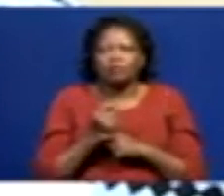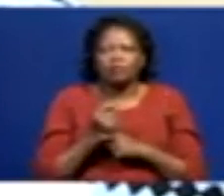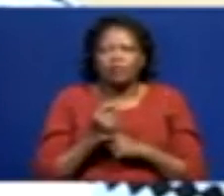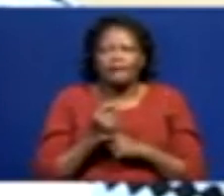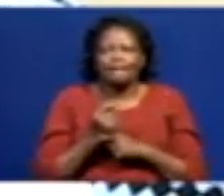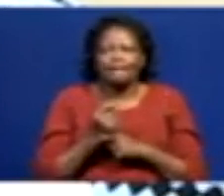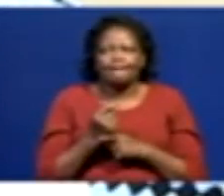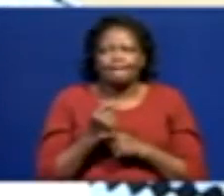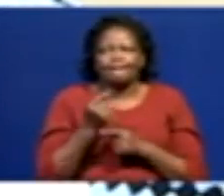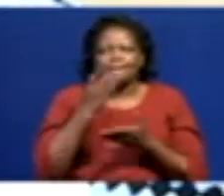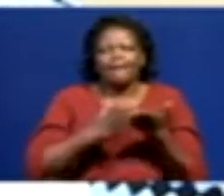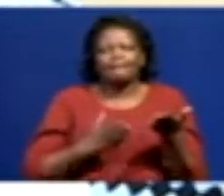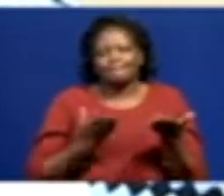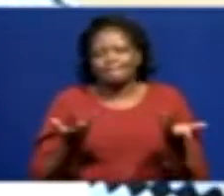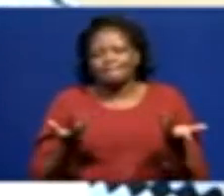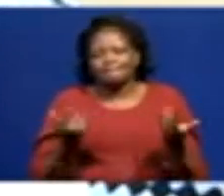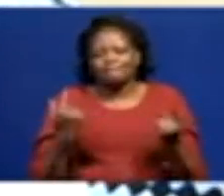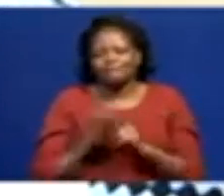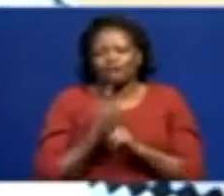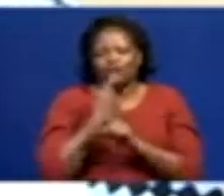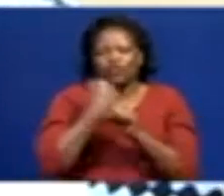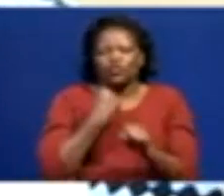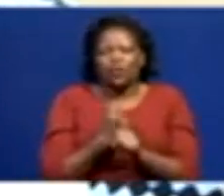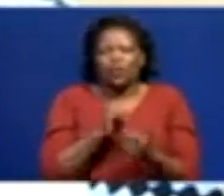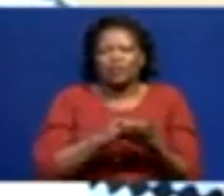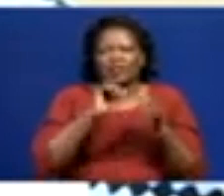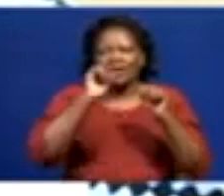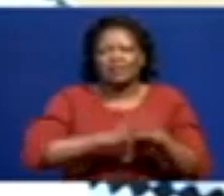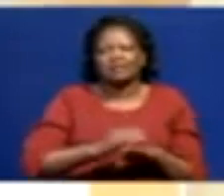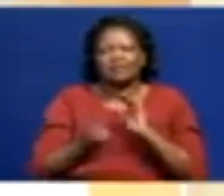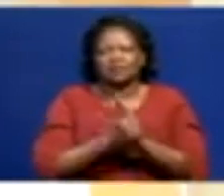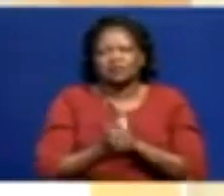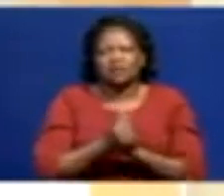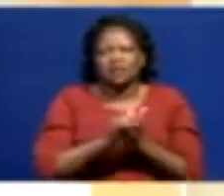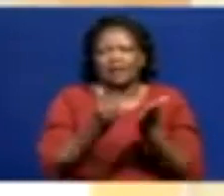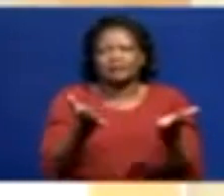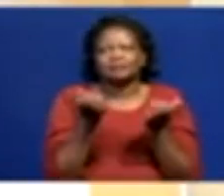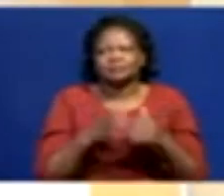some artisan, workmanship, so that they can get the skills required